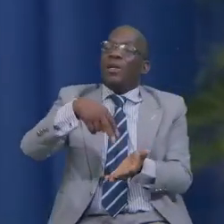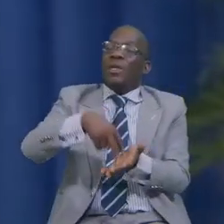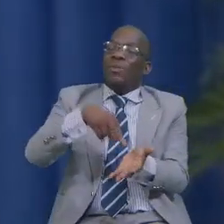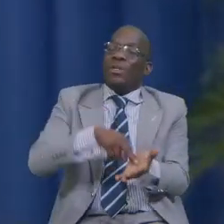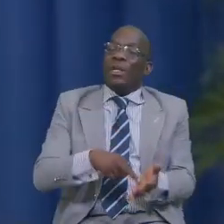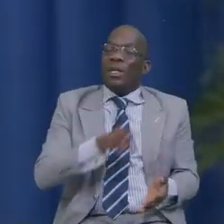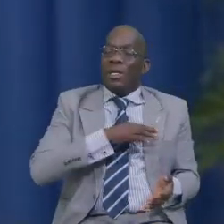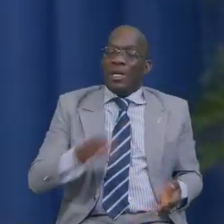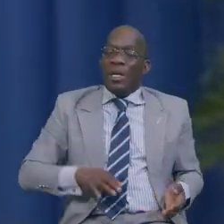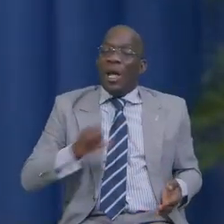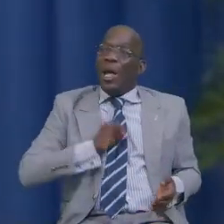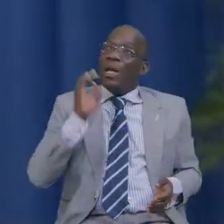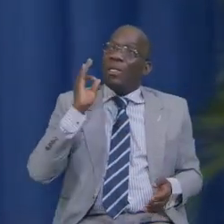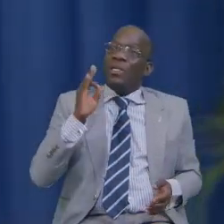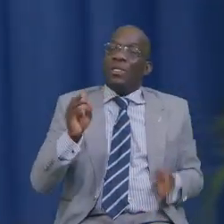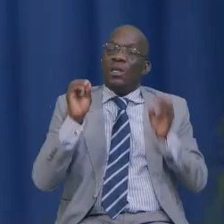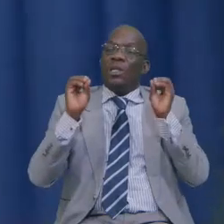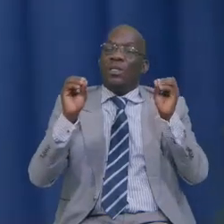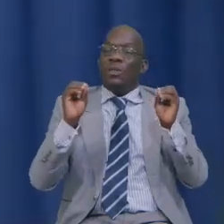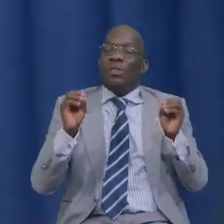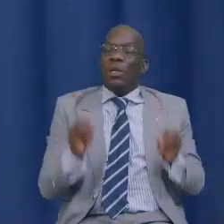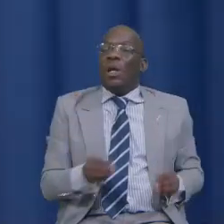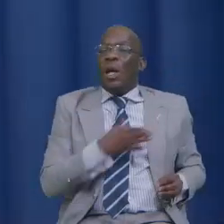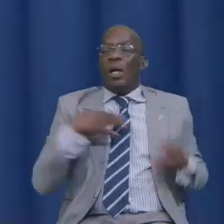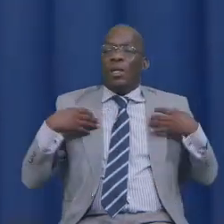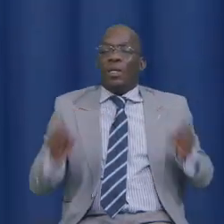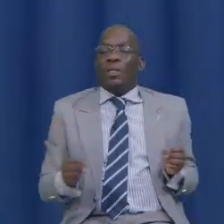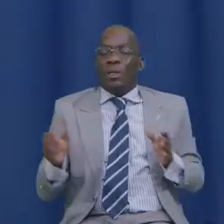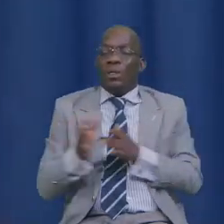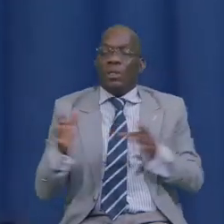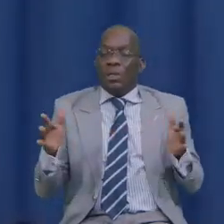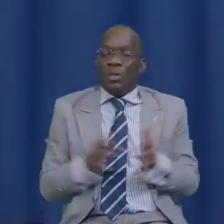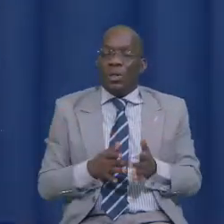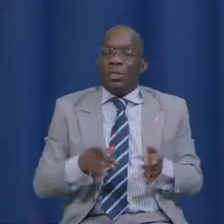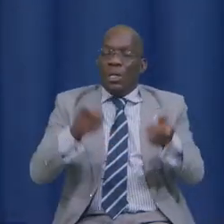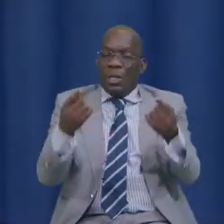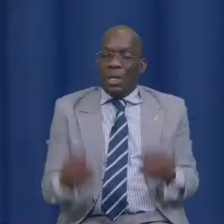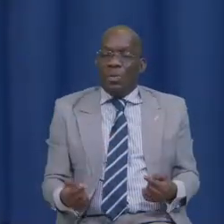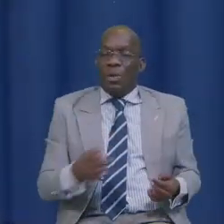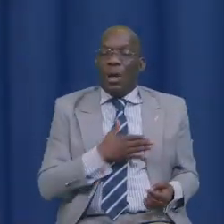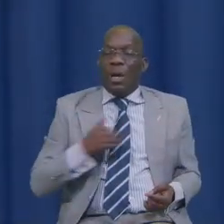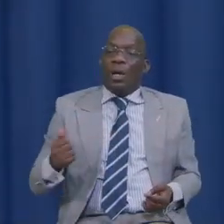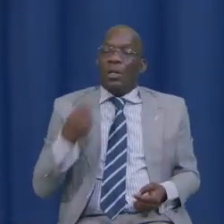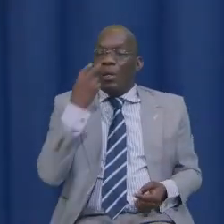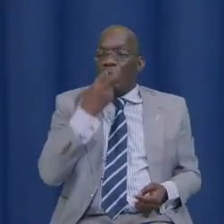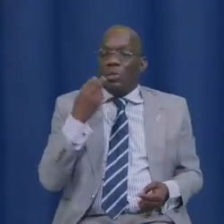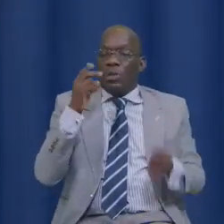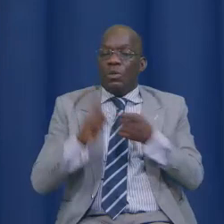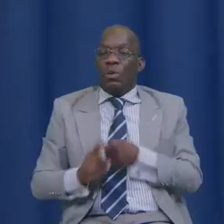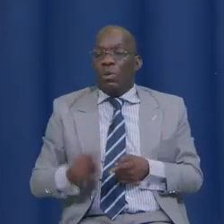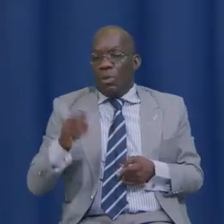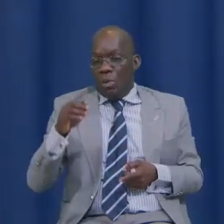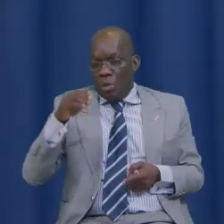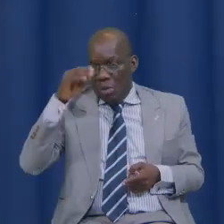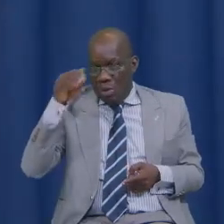I preach, I heal, like he did. And Jesus came and spake unto them,